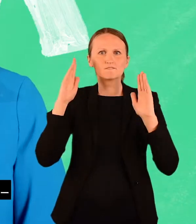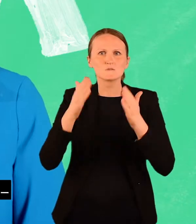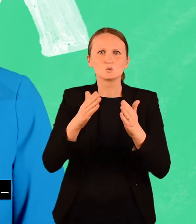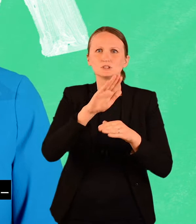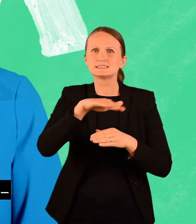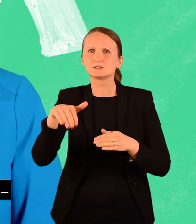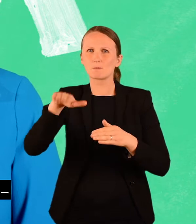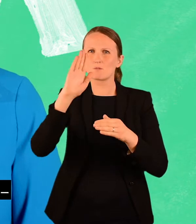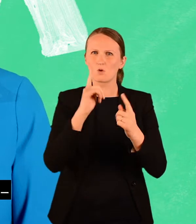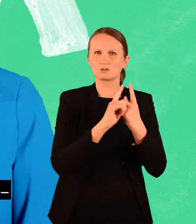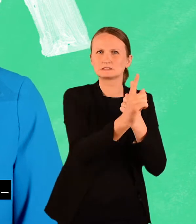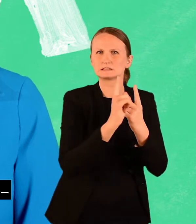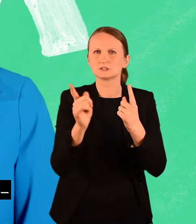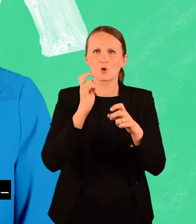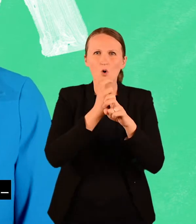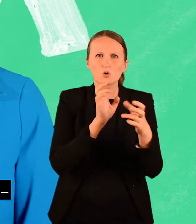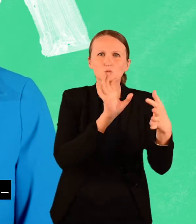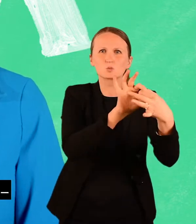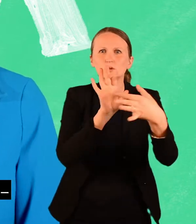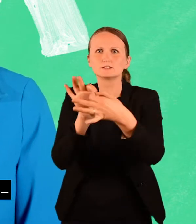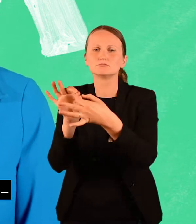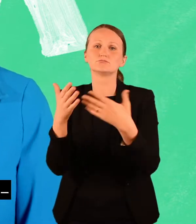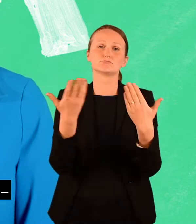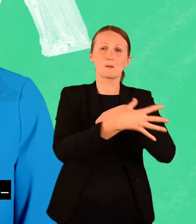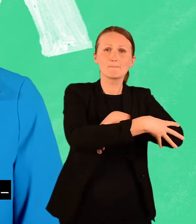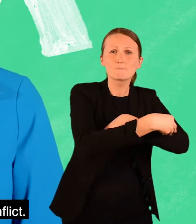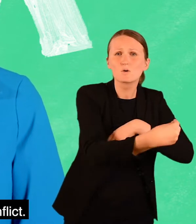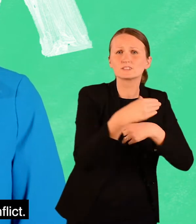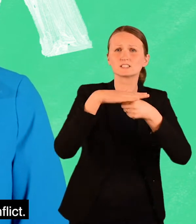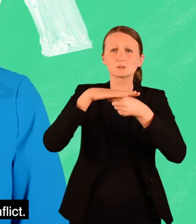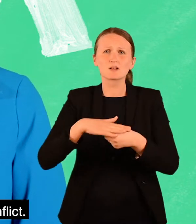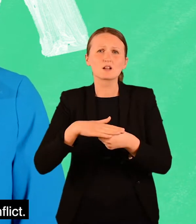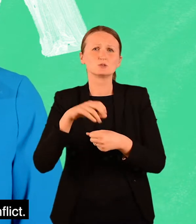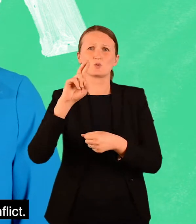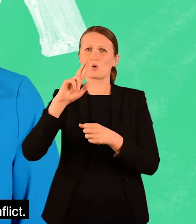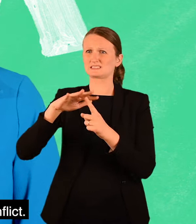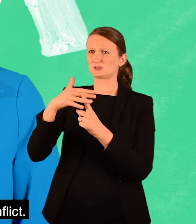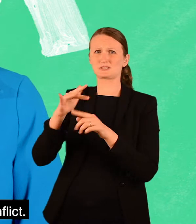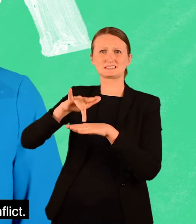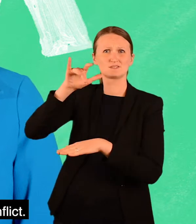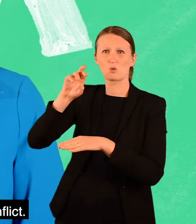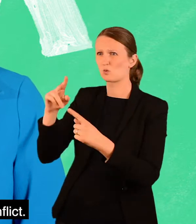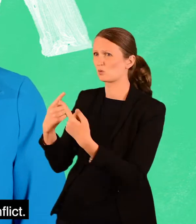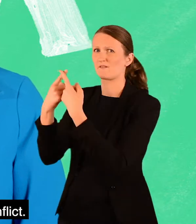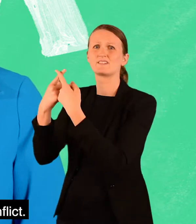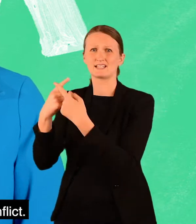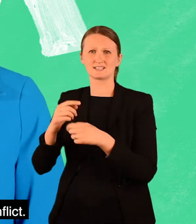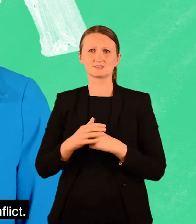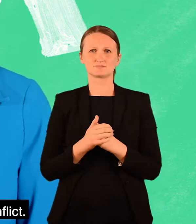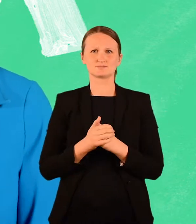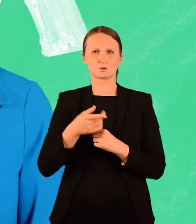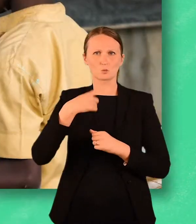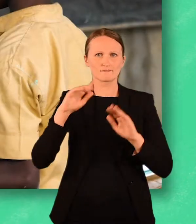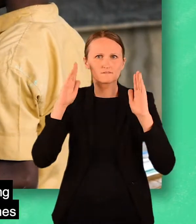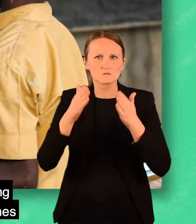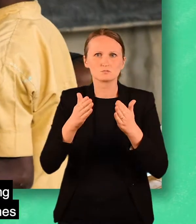We target the hardest to reach, children living in poverty, suffering discrimination, and living through fragility and